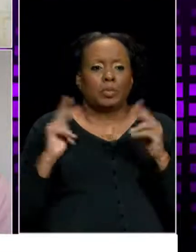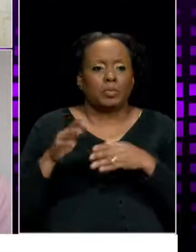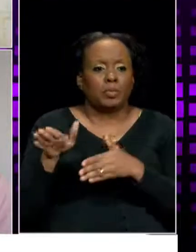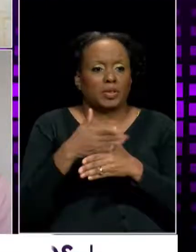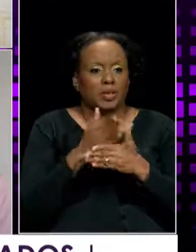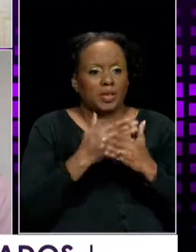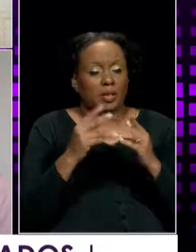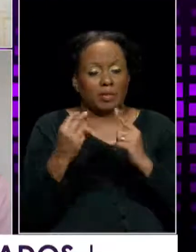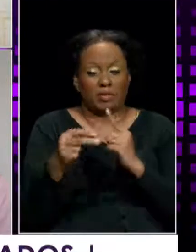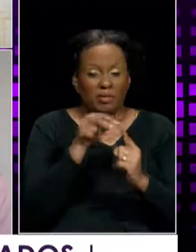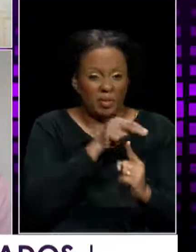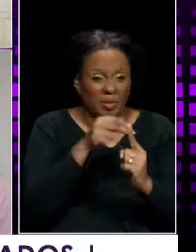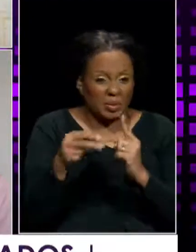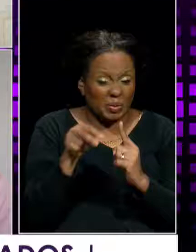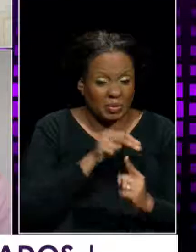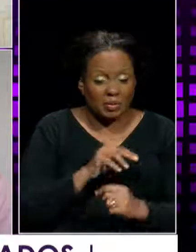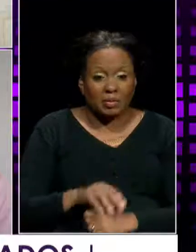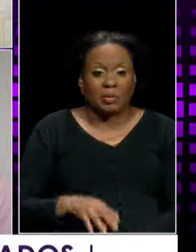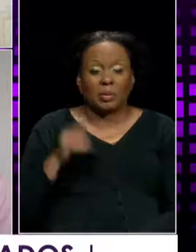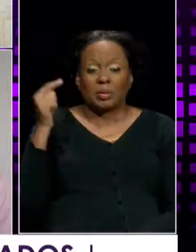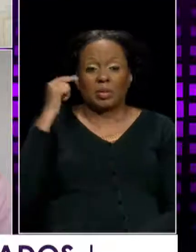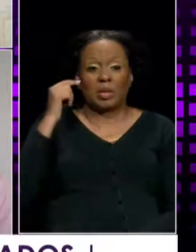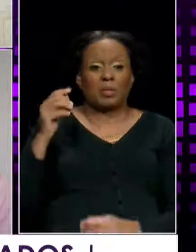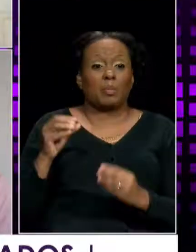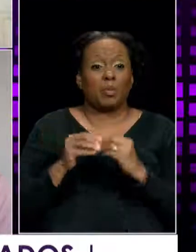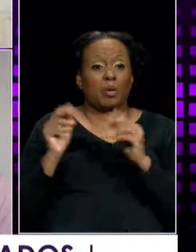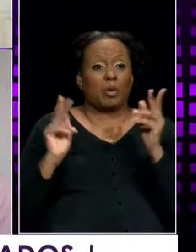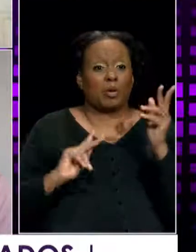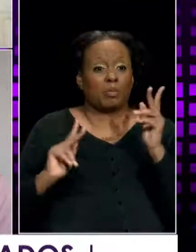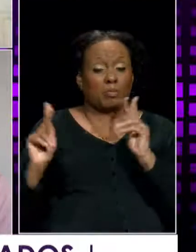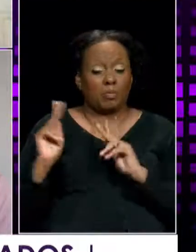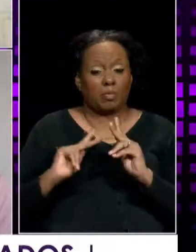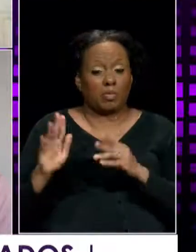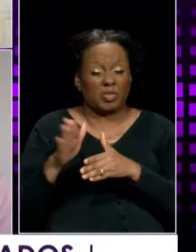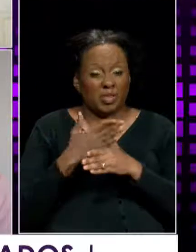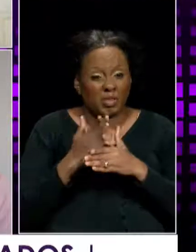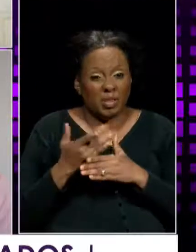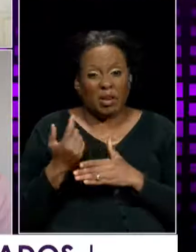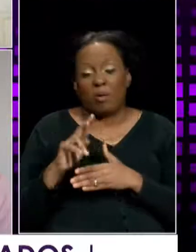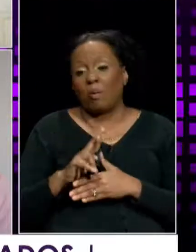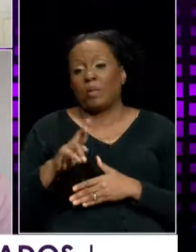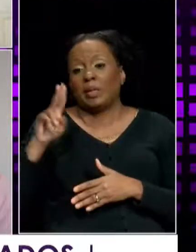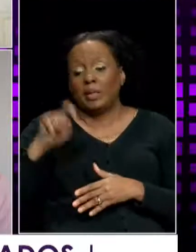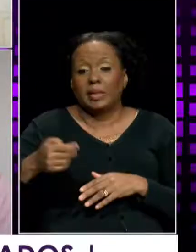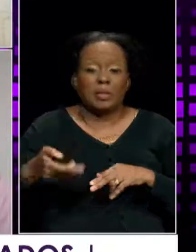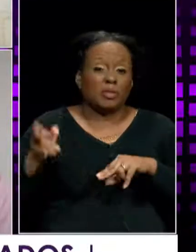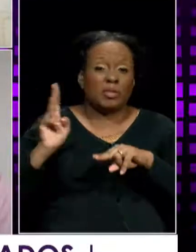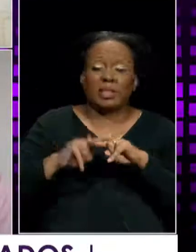a significant uptake, or would you like to see more young persons sharing their thoughts and views on that platform?